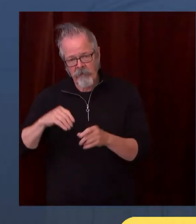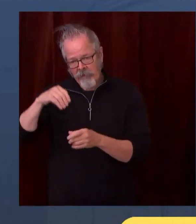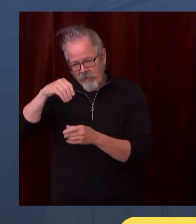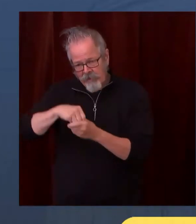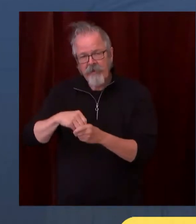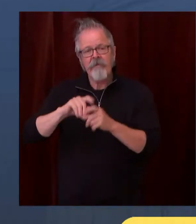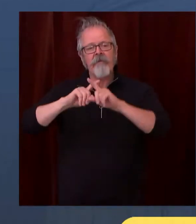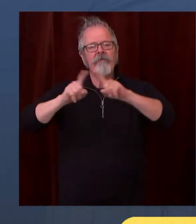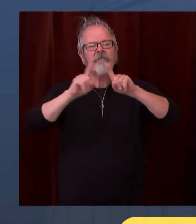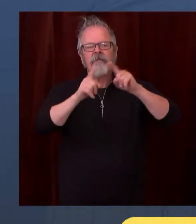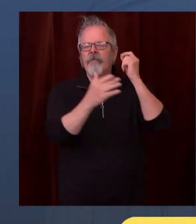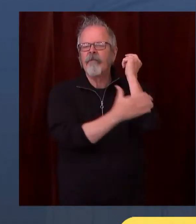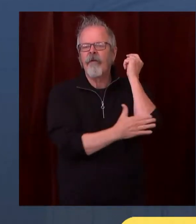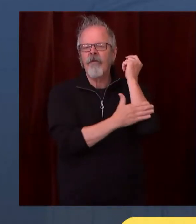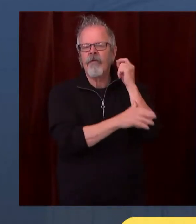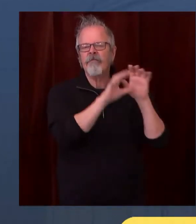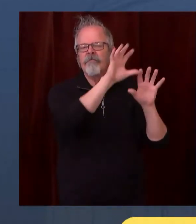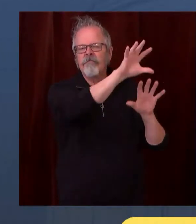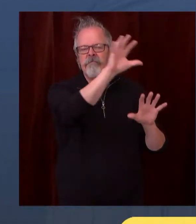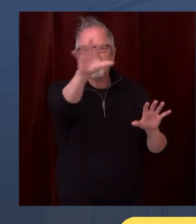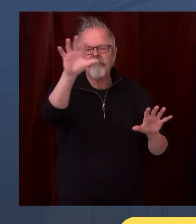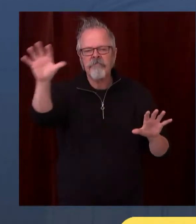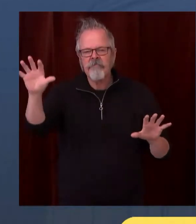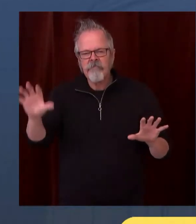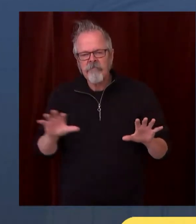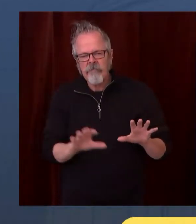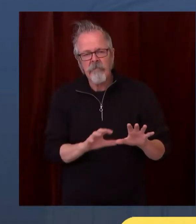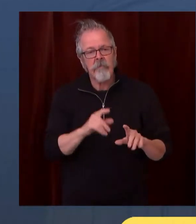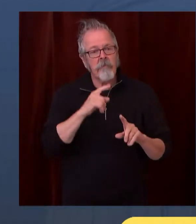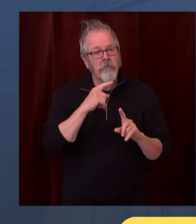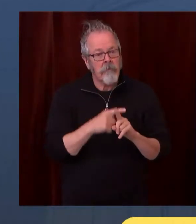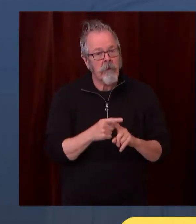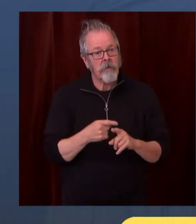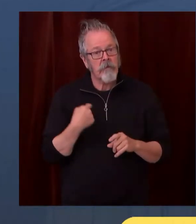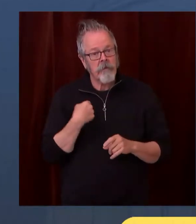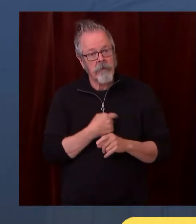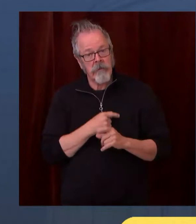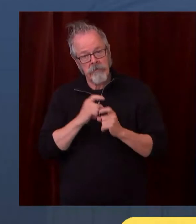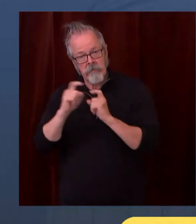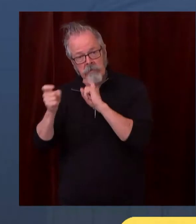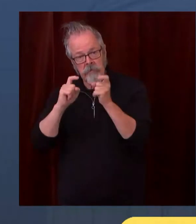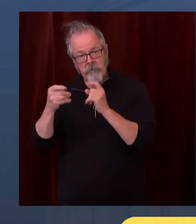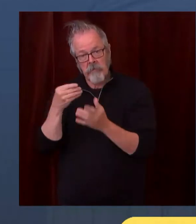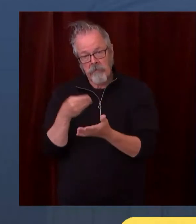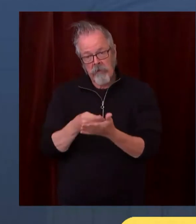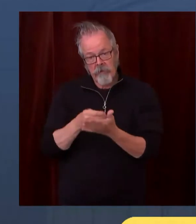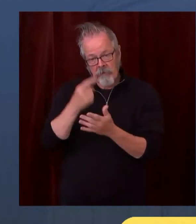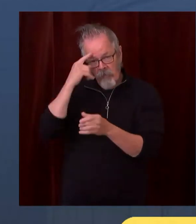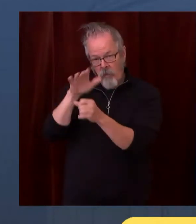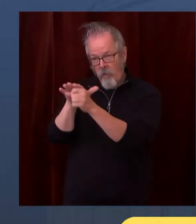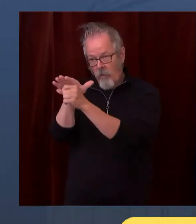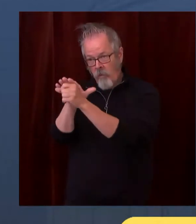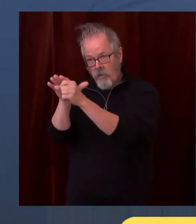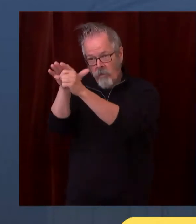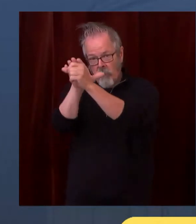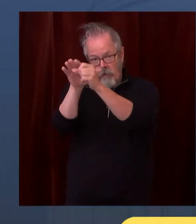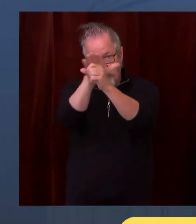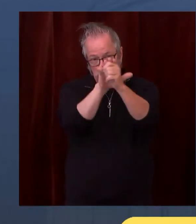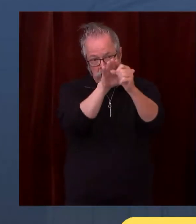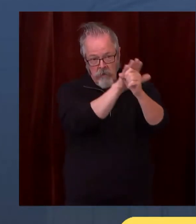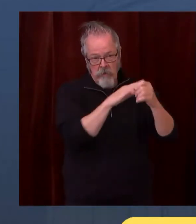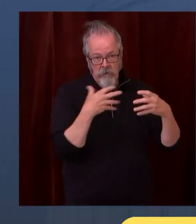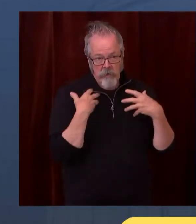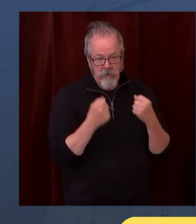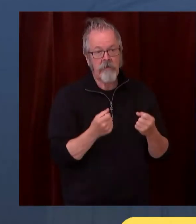locally. So that's happening also at the very moment. So the point is, we have provided the person power to actually do this work. That's not the